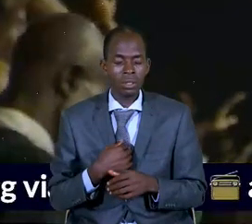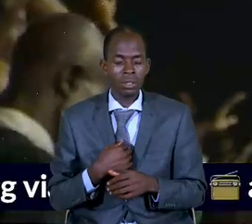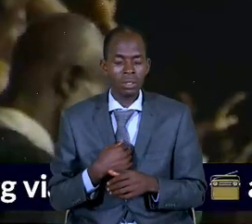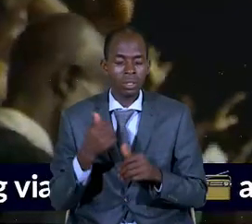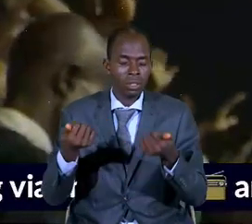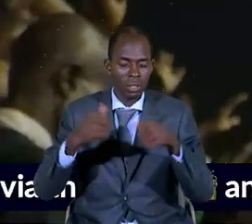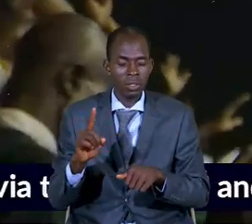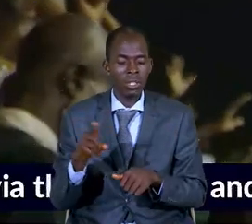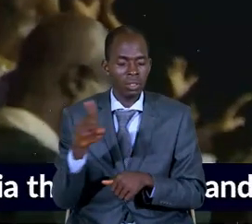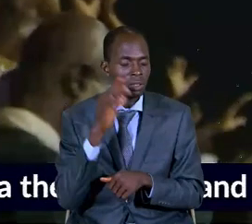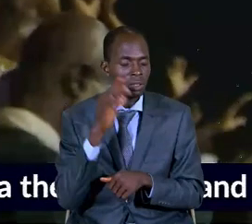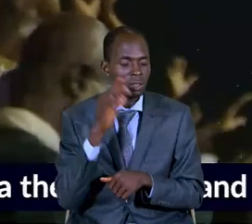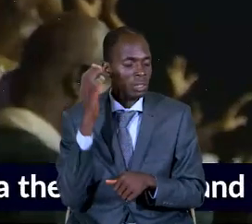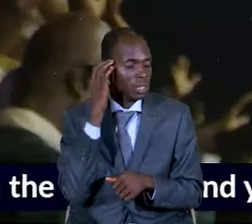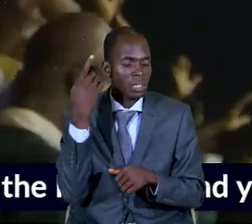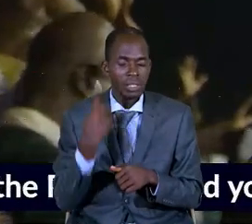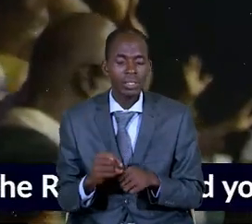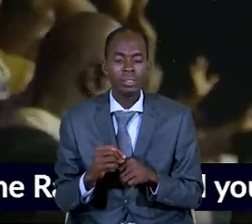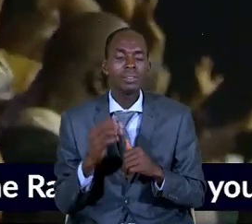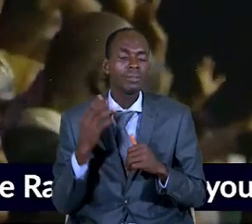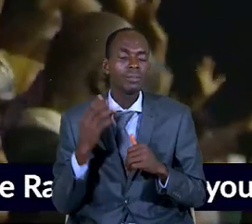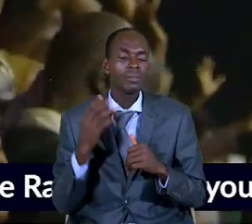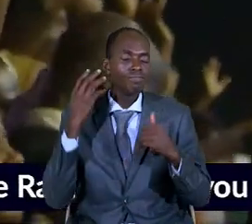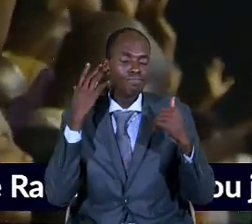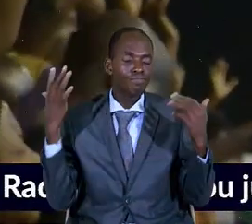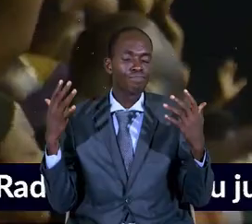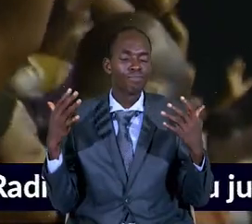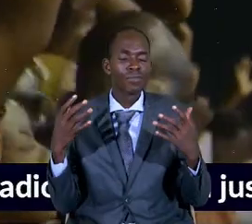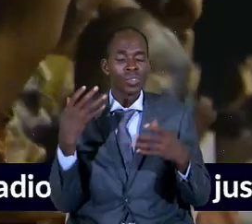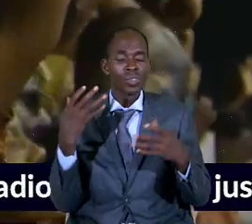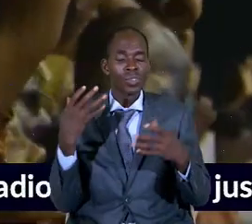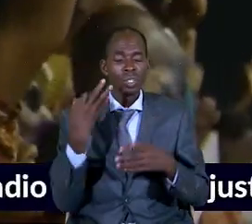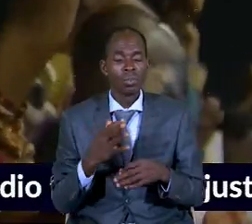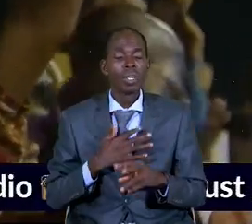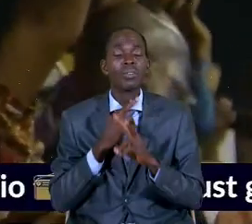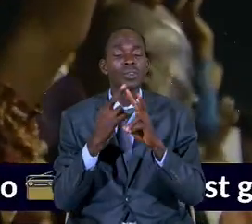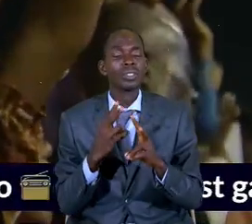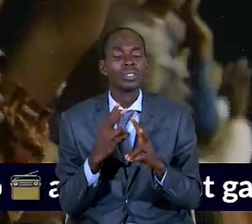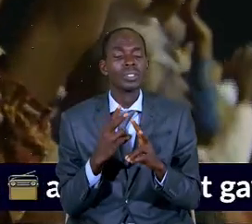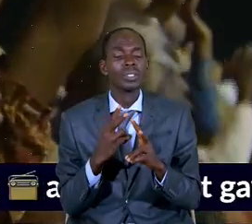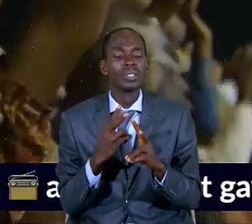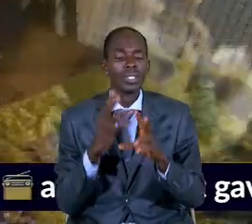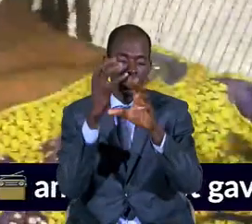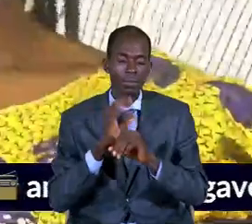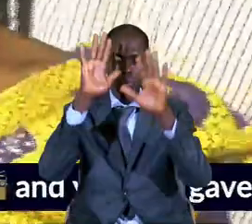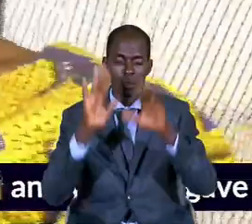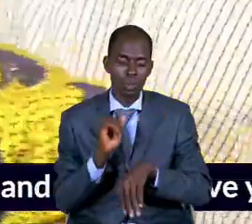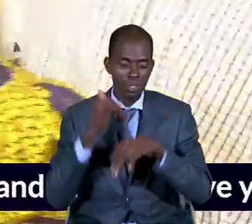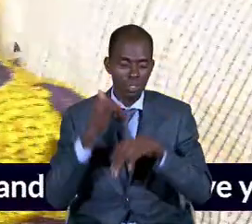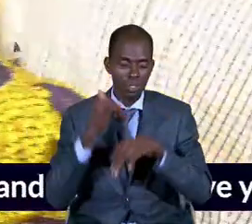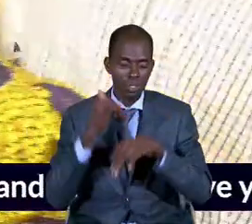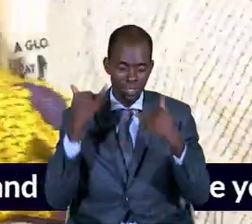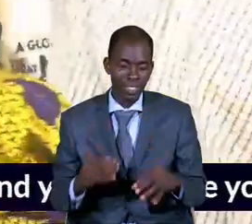anywhere you hear the sound of my voice, receive your miracle now in Jesus'